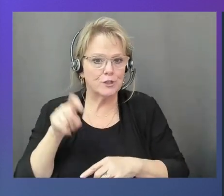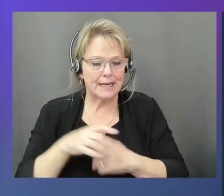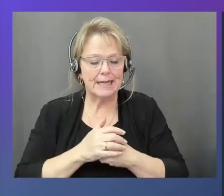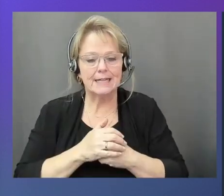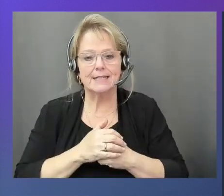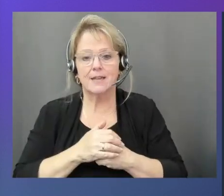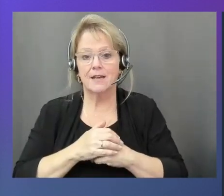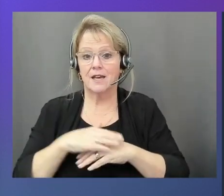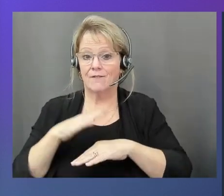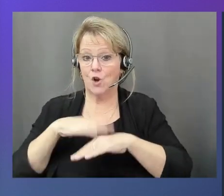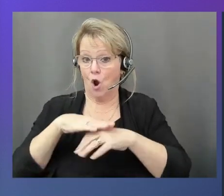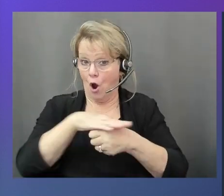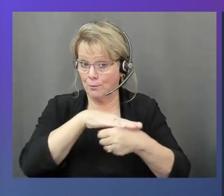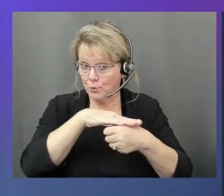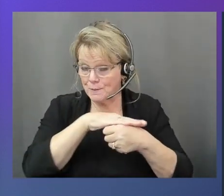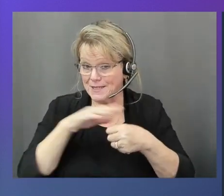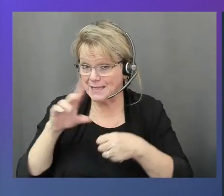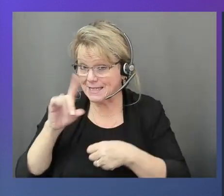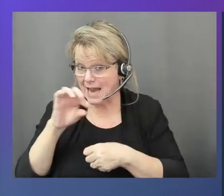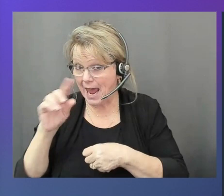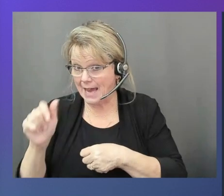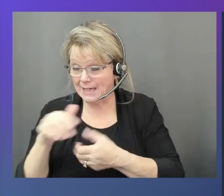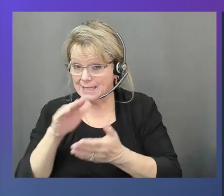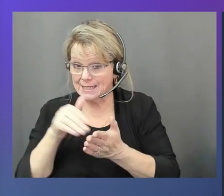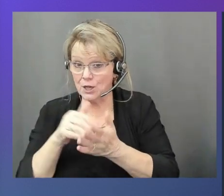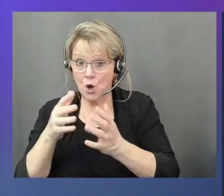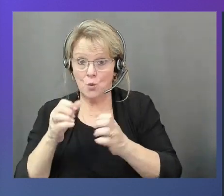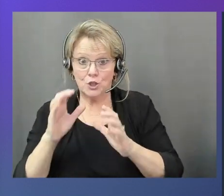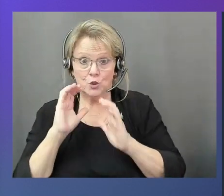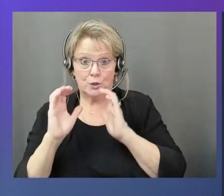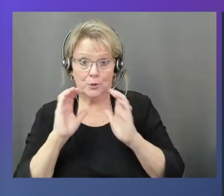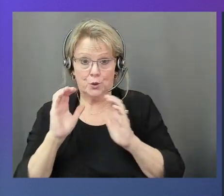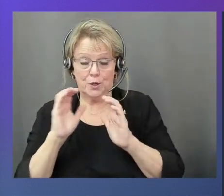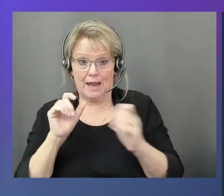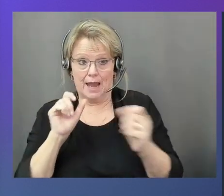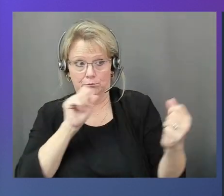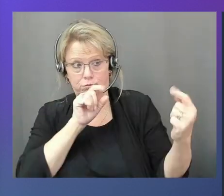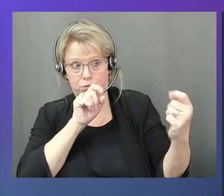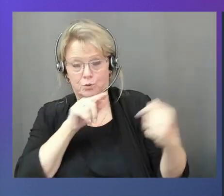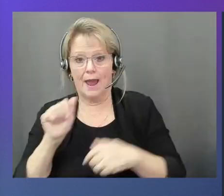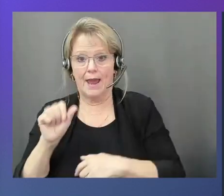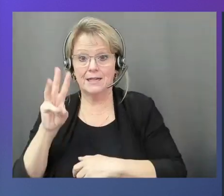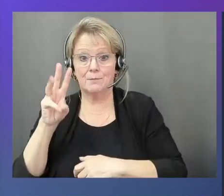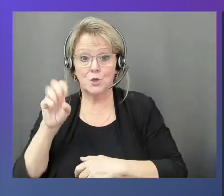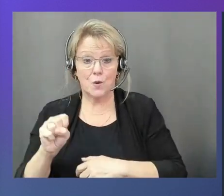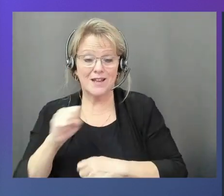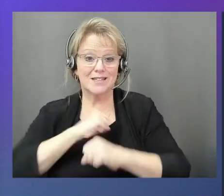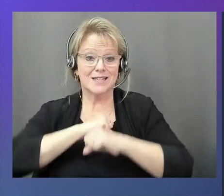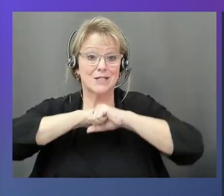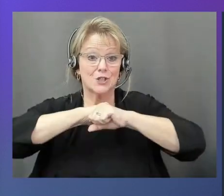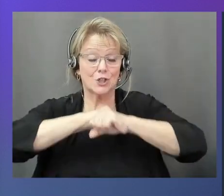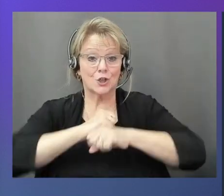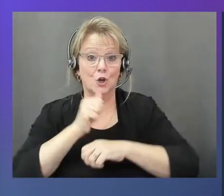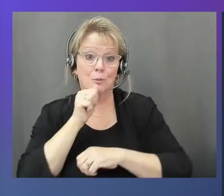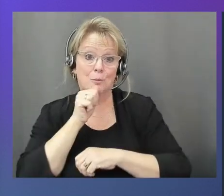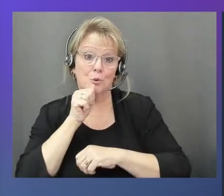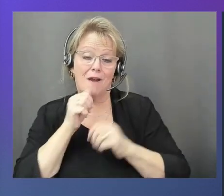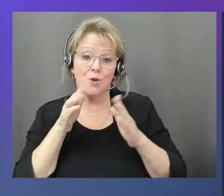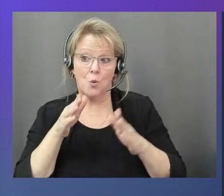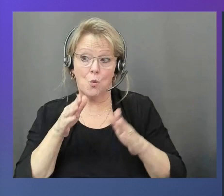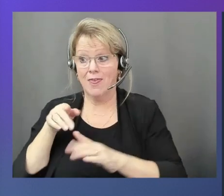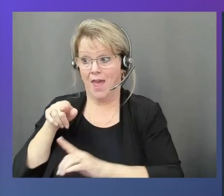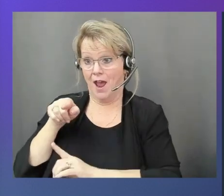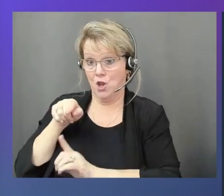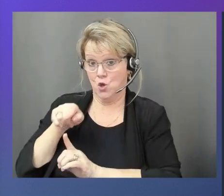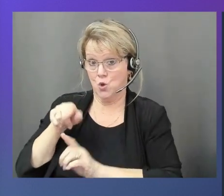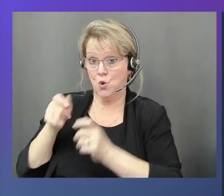on-premises data center wants to communicate to AWS in a very secure, very private way that you control, you do have